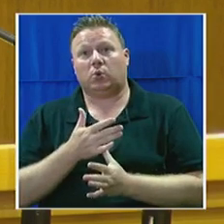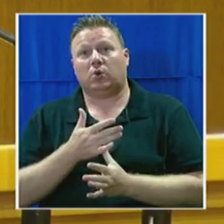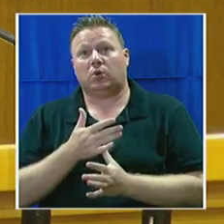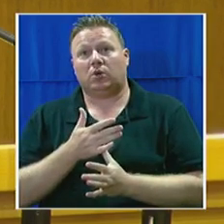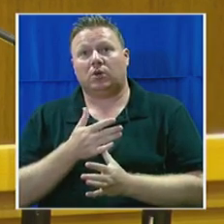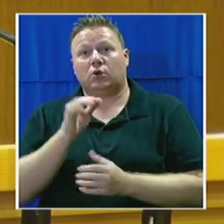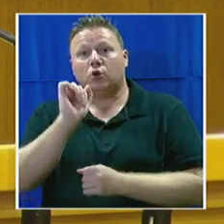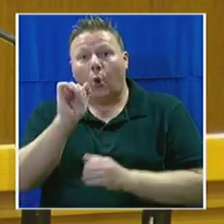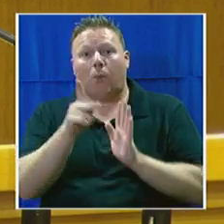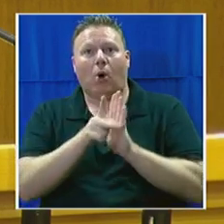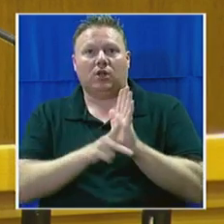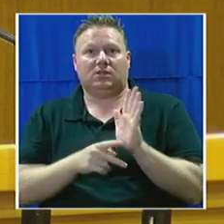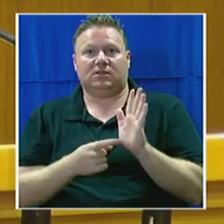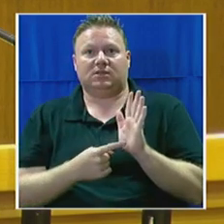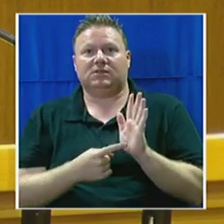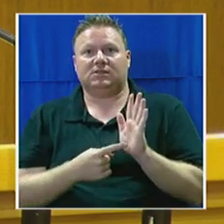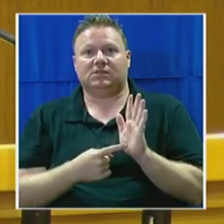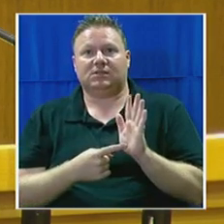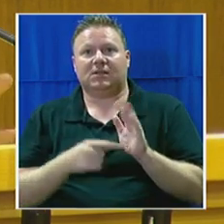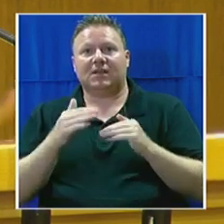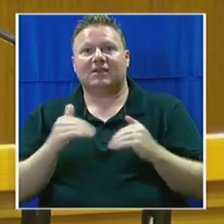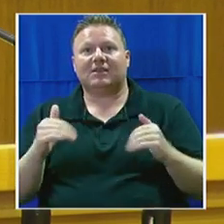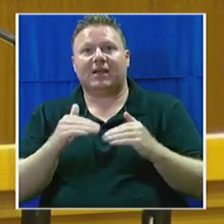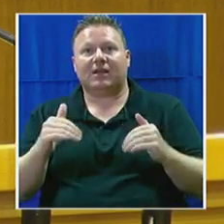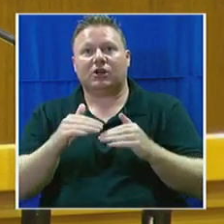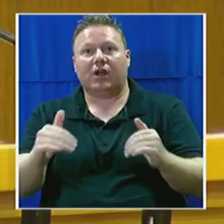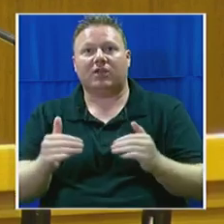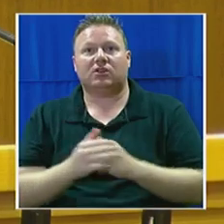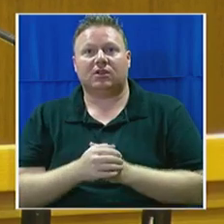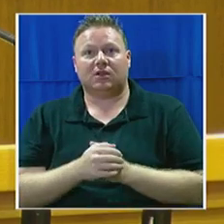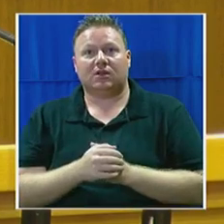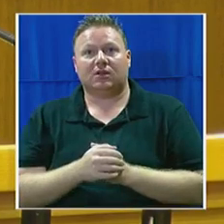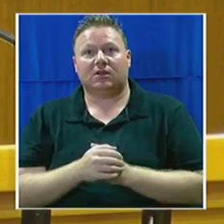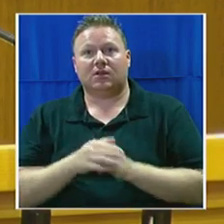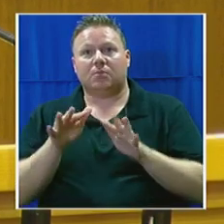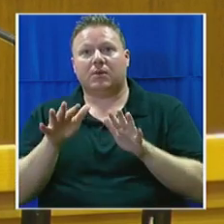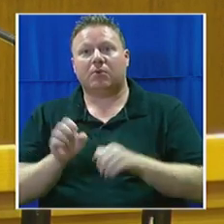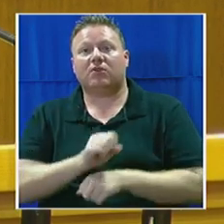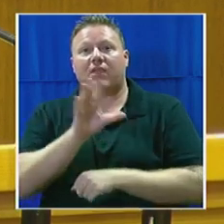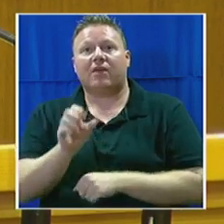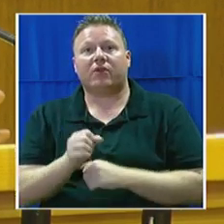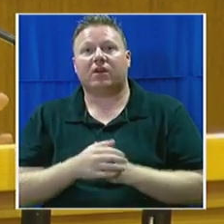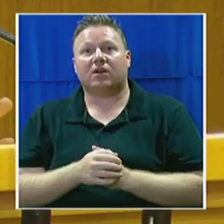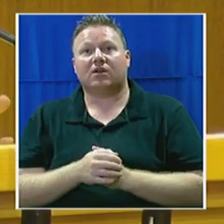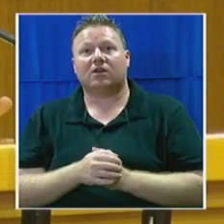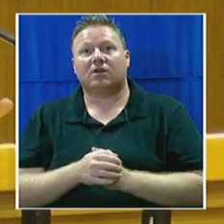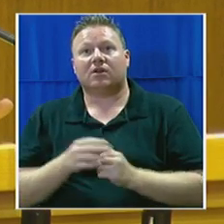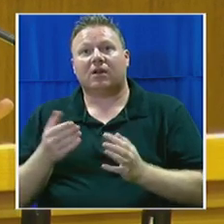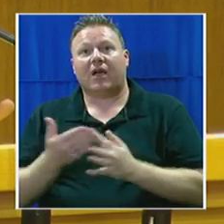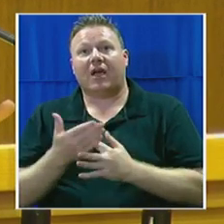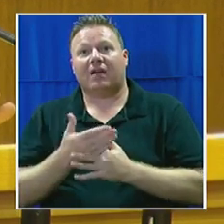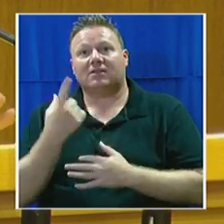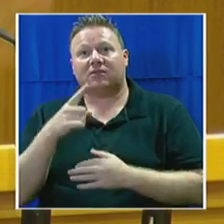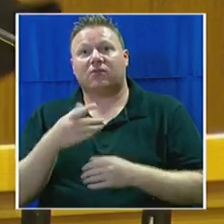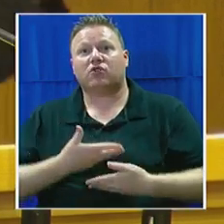your policies of segregating and excluding citizens of South Africa from access to